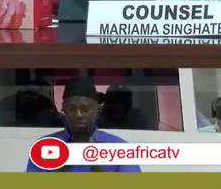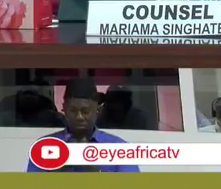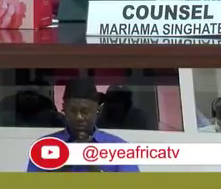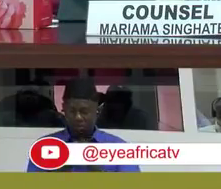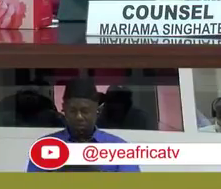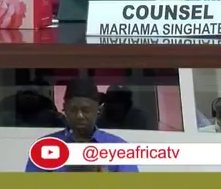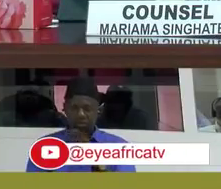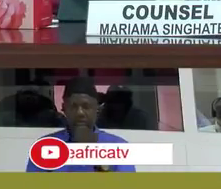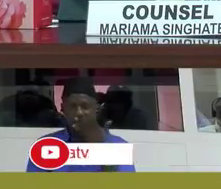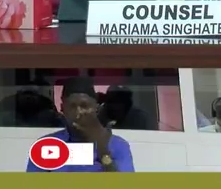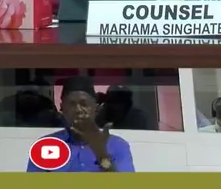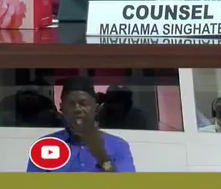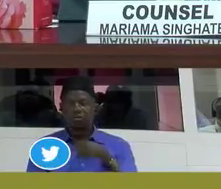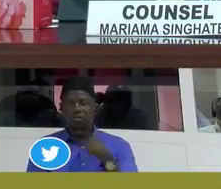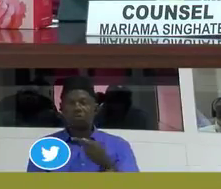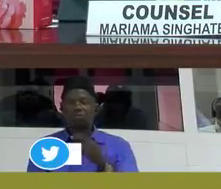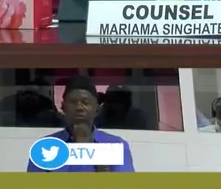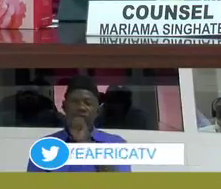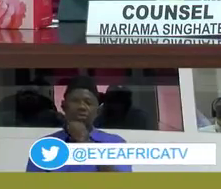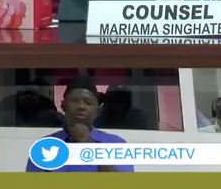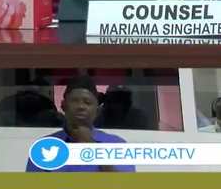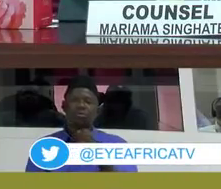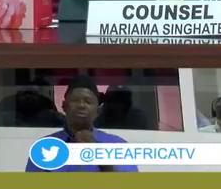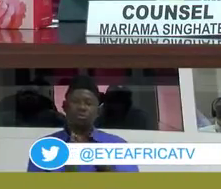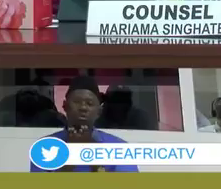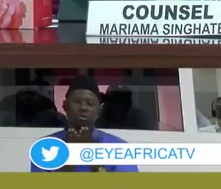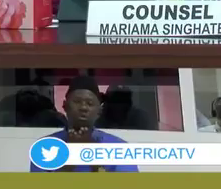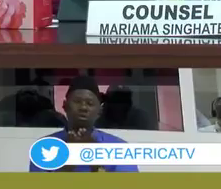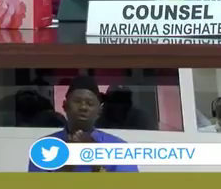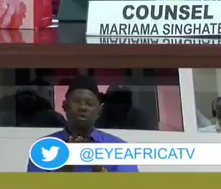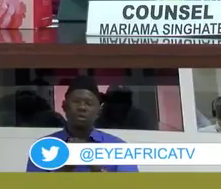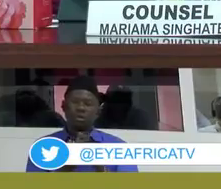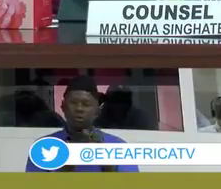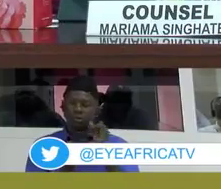that Islamic elders,